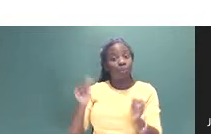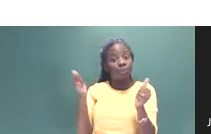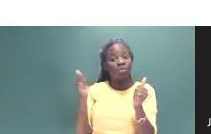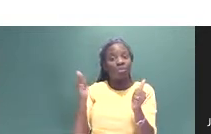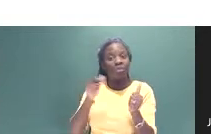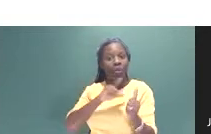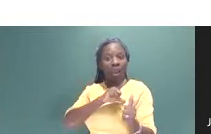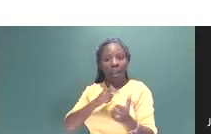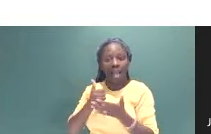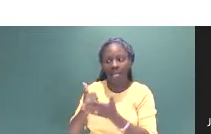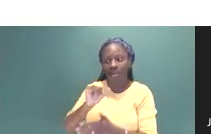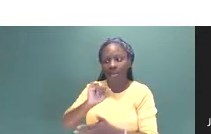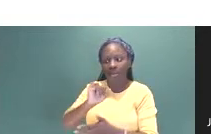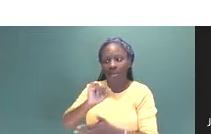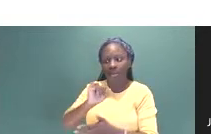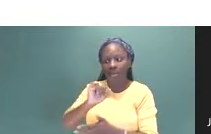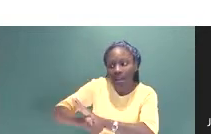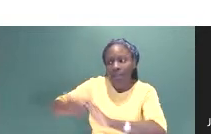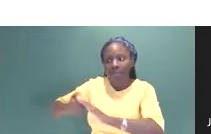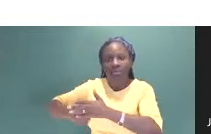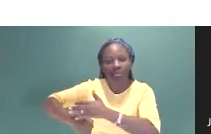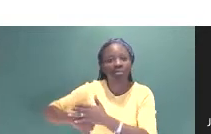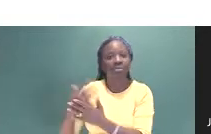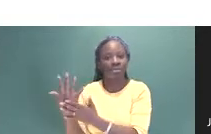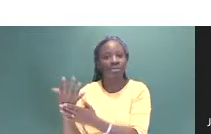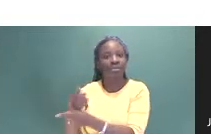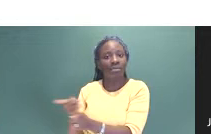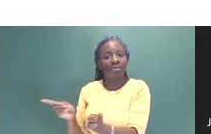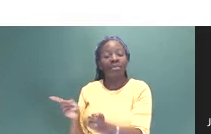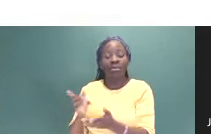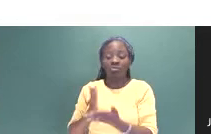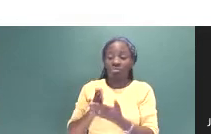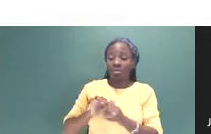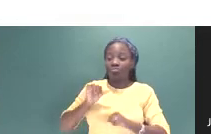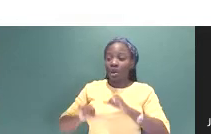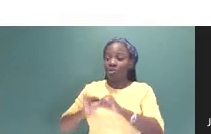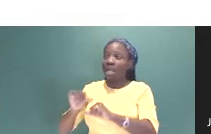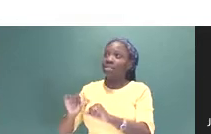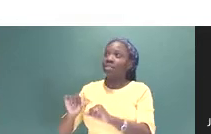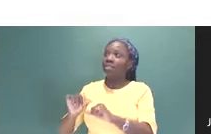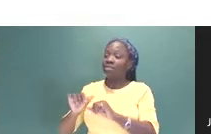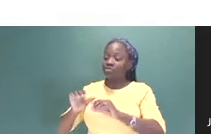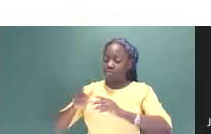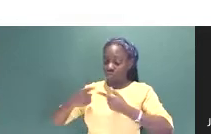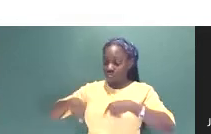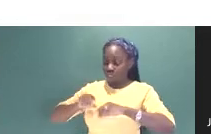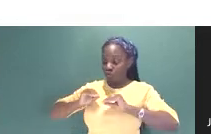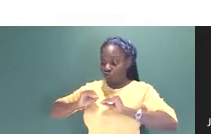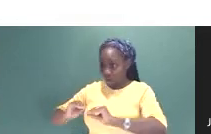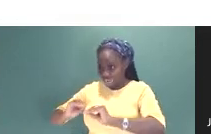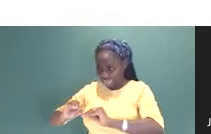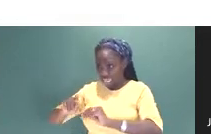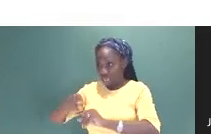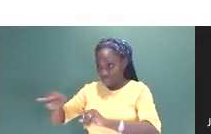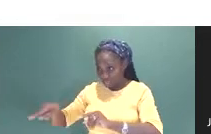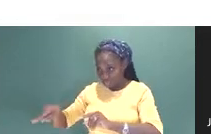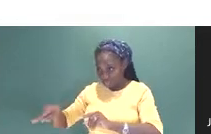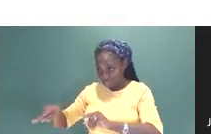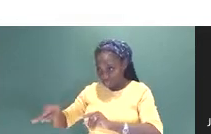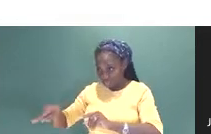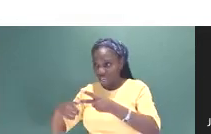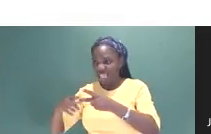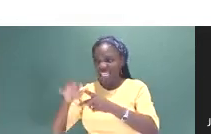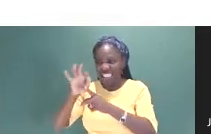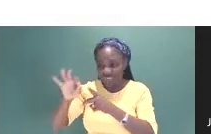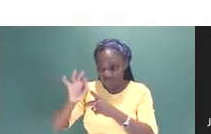their capacity. So the process was roughly training the researchers, undertaking the interviewers, undertaking